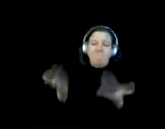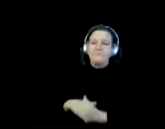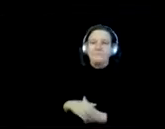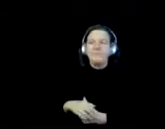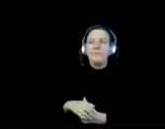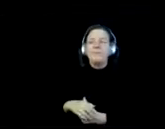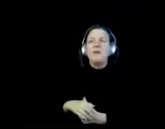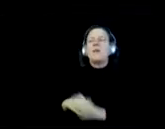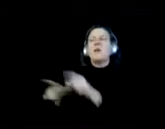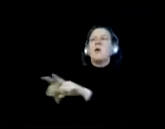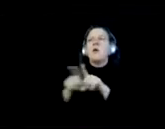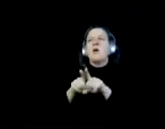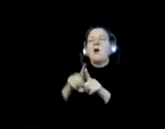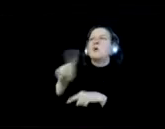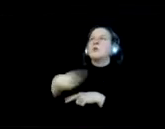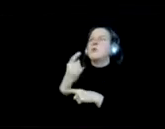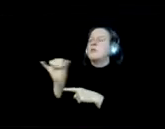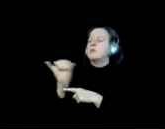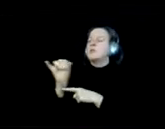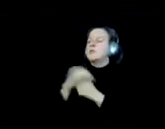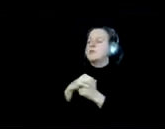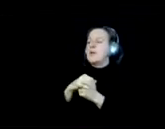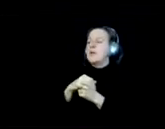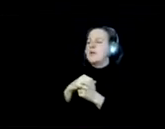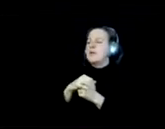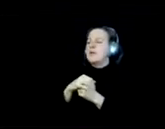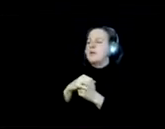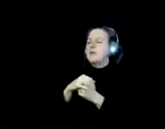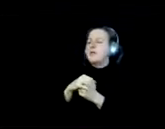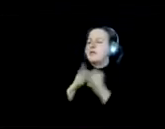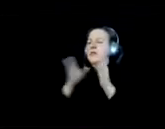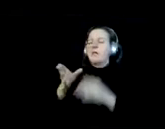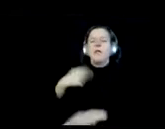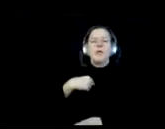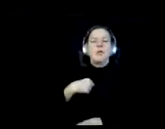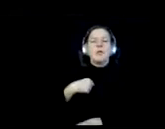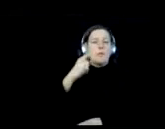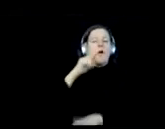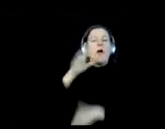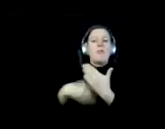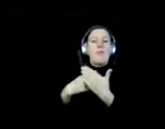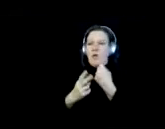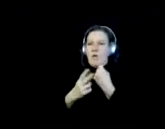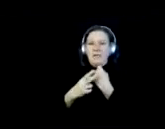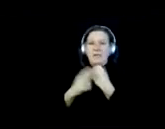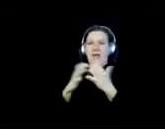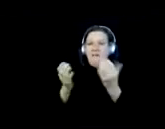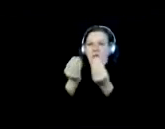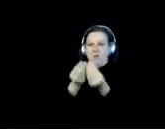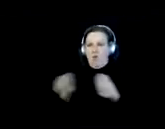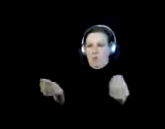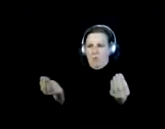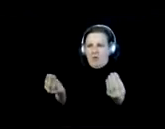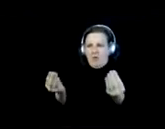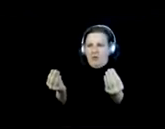also just like the way that I think we all saved so much material that we don't know what to do